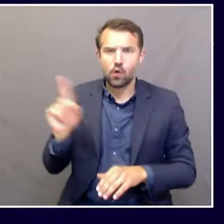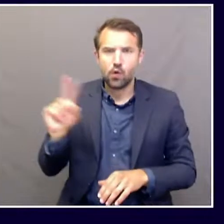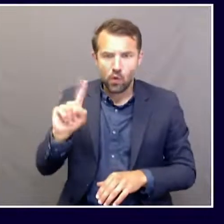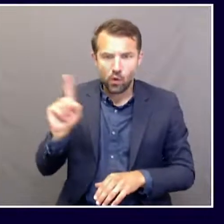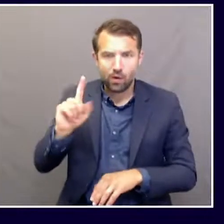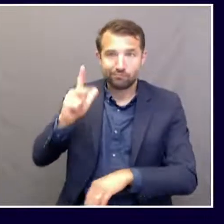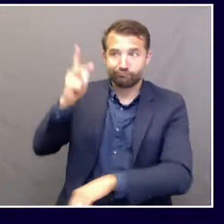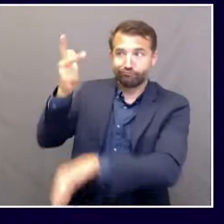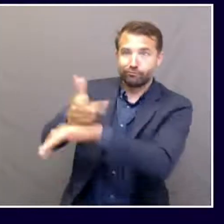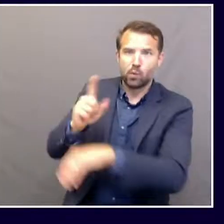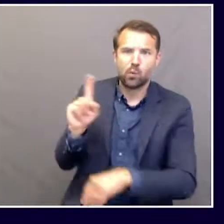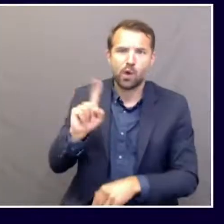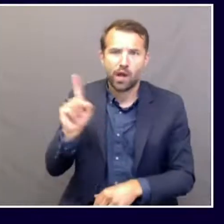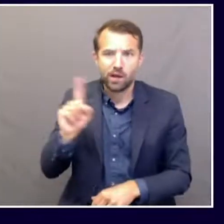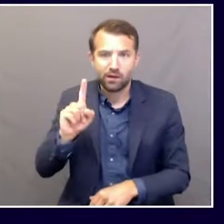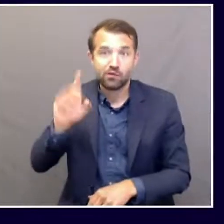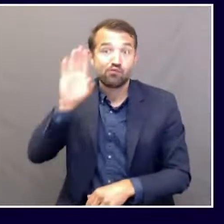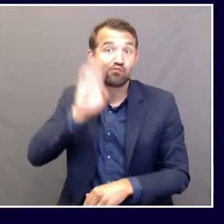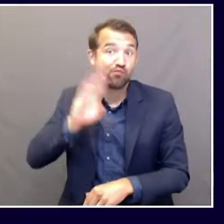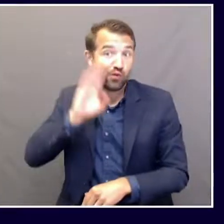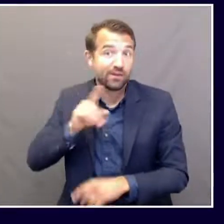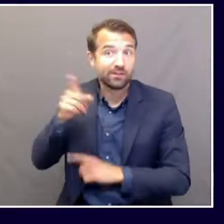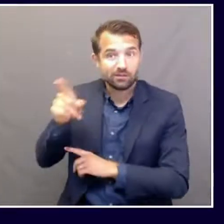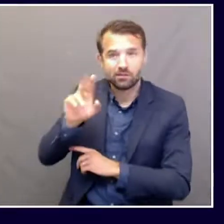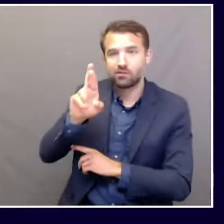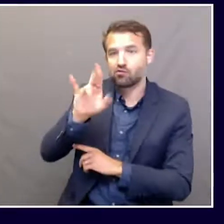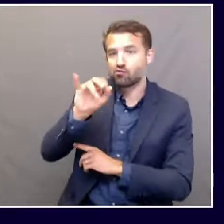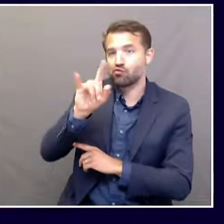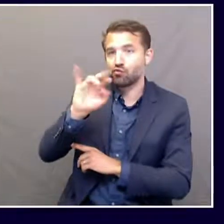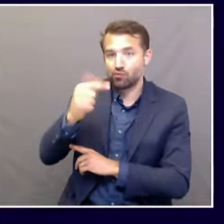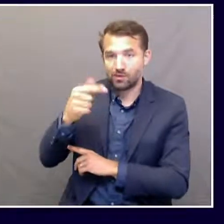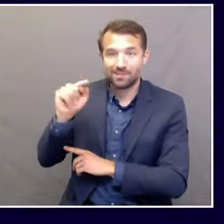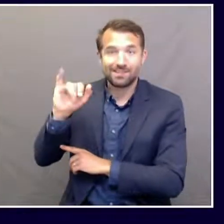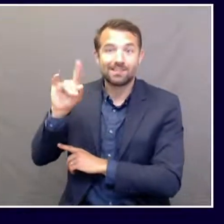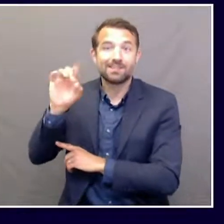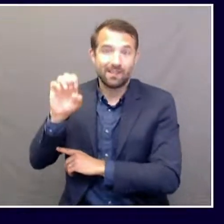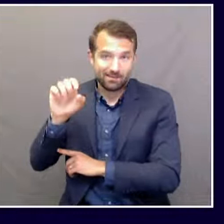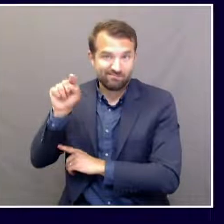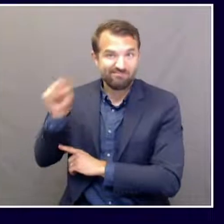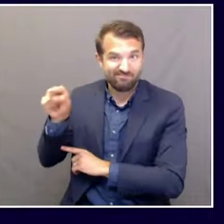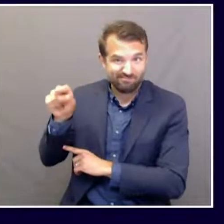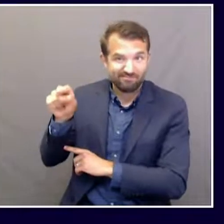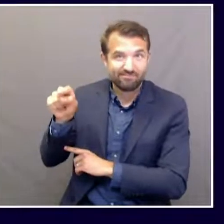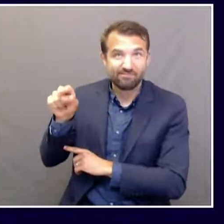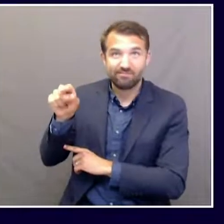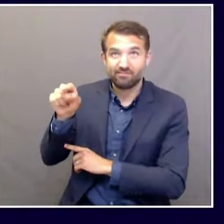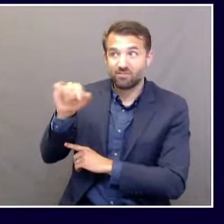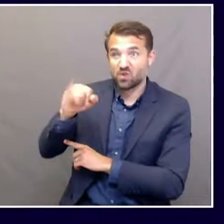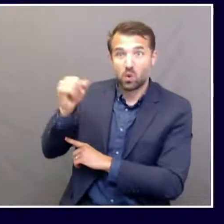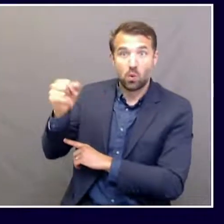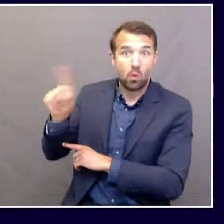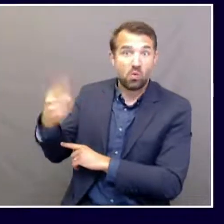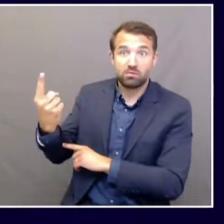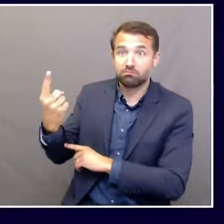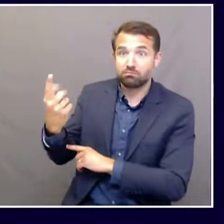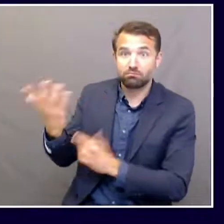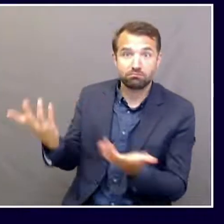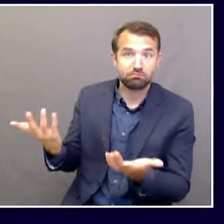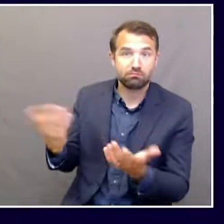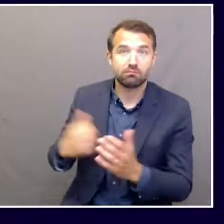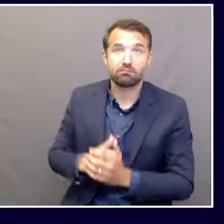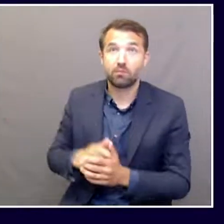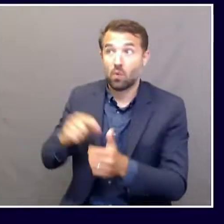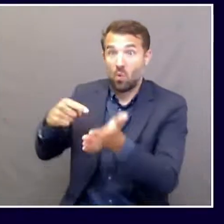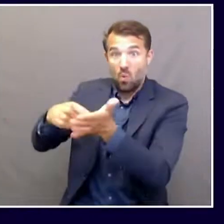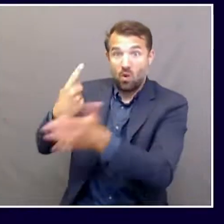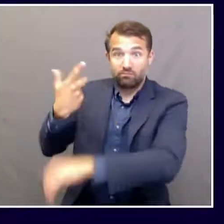Tide Brewing from Thursday through Sunday, offering the J&J vaccine from 11 a.m. till 7 p.m. I'm going to try